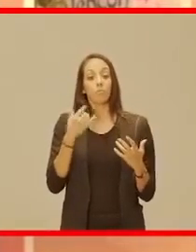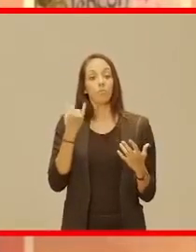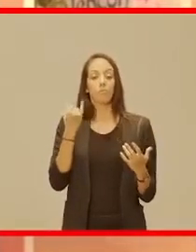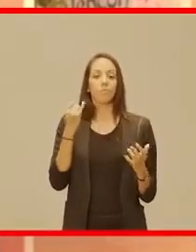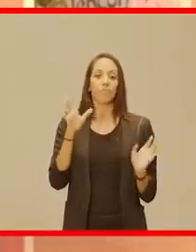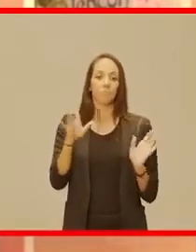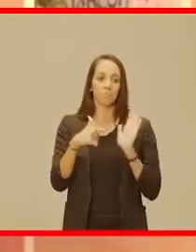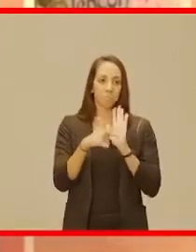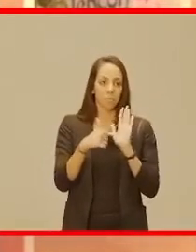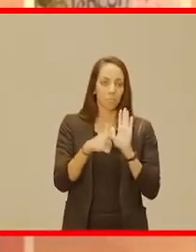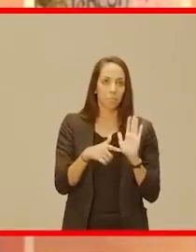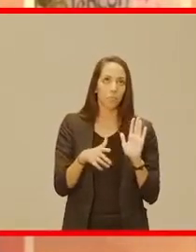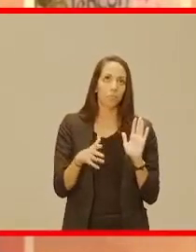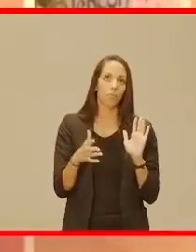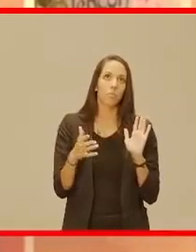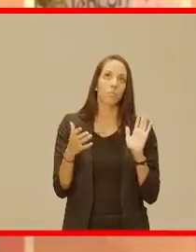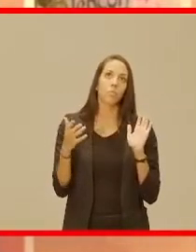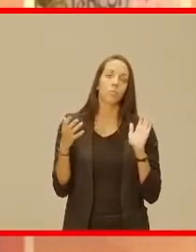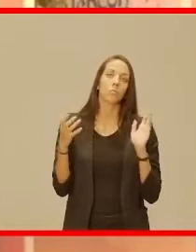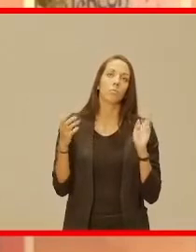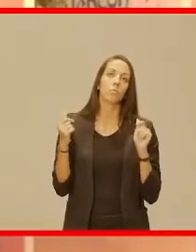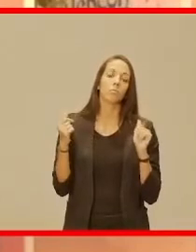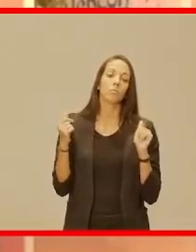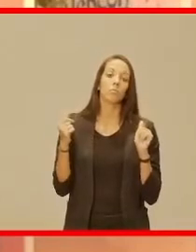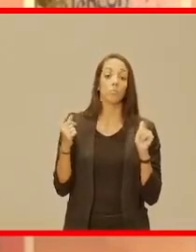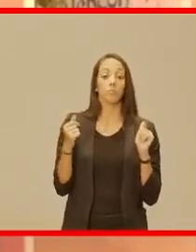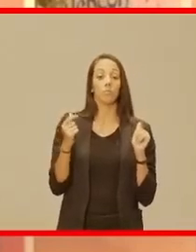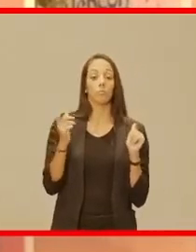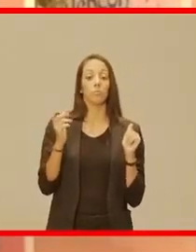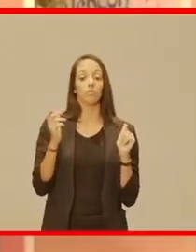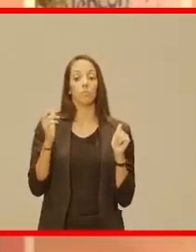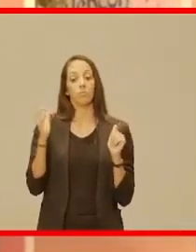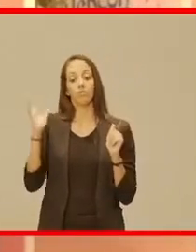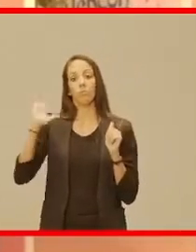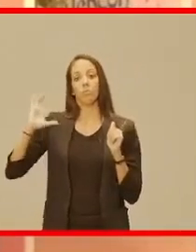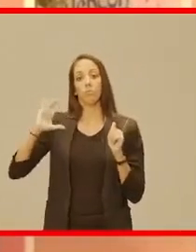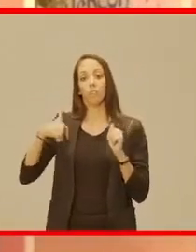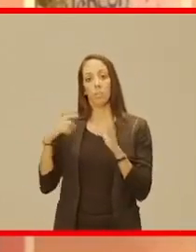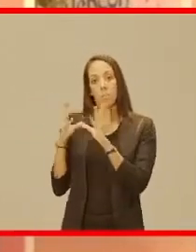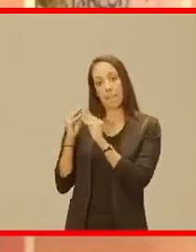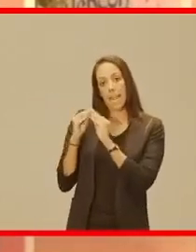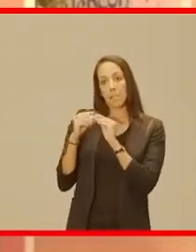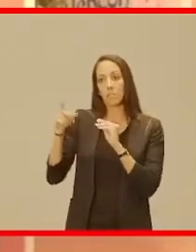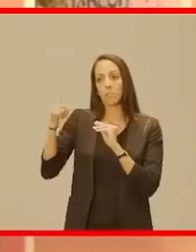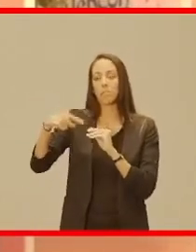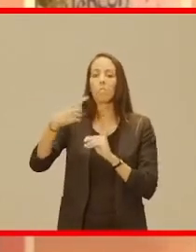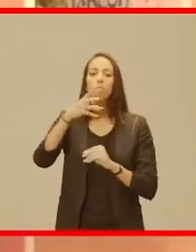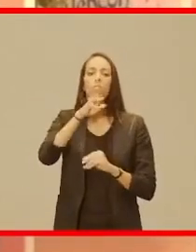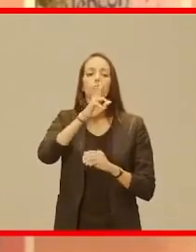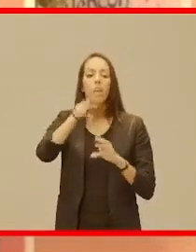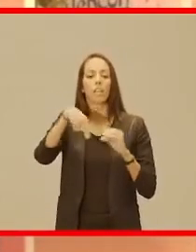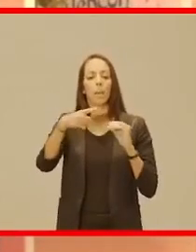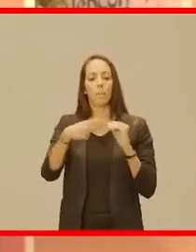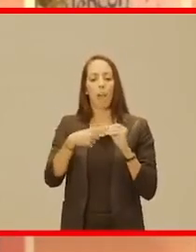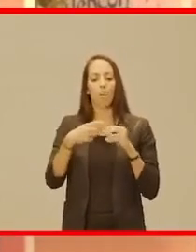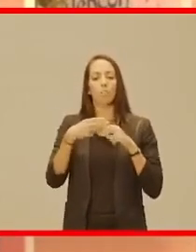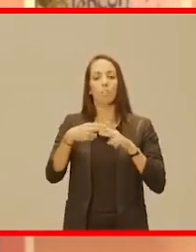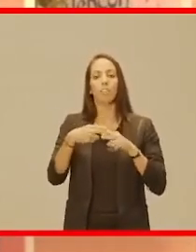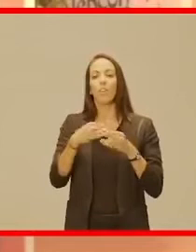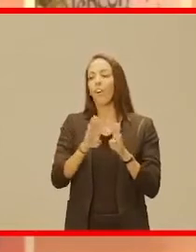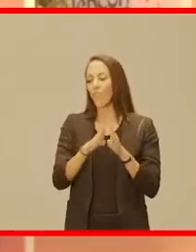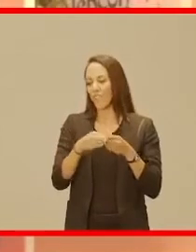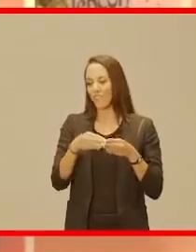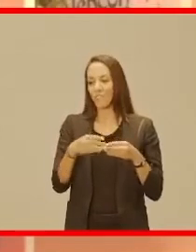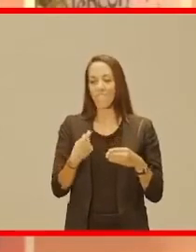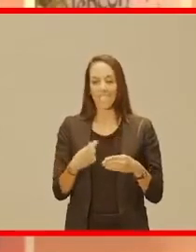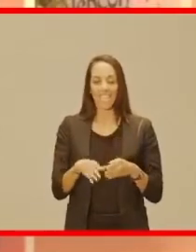say, for example, one of the sessions that I've been in where they tried to introduce the thing called the wallet card. I don't know if you guys ever heard